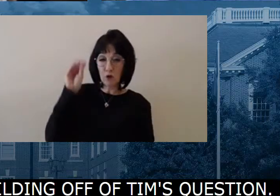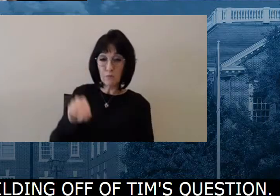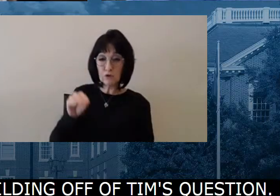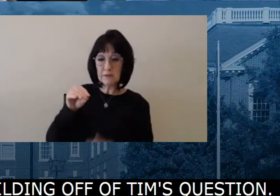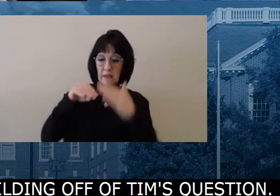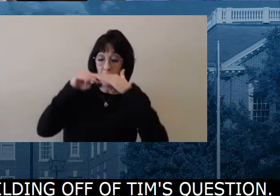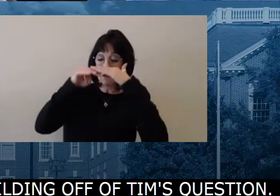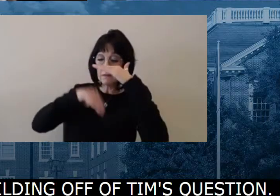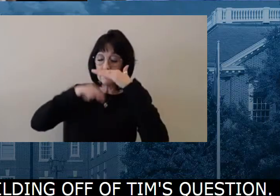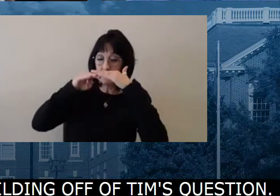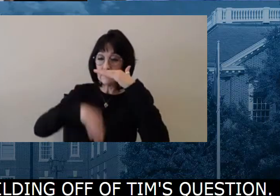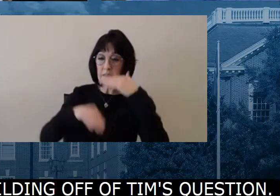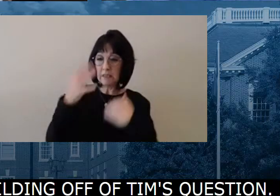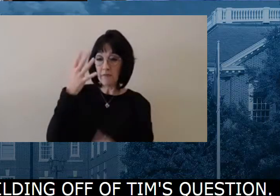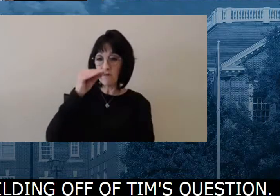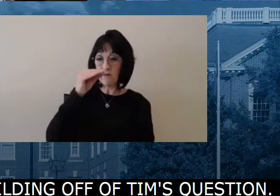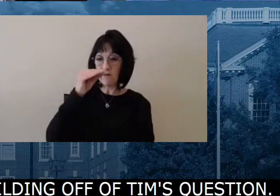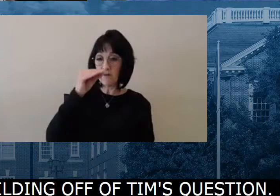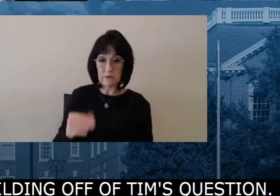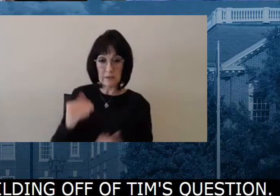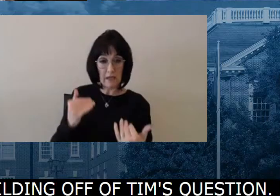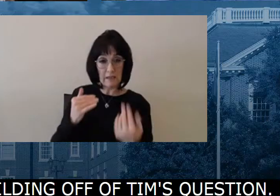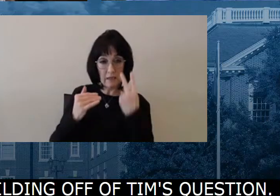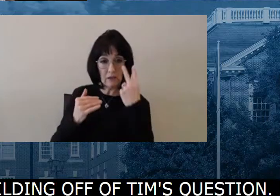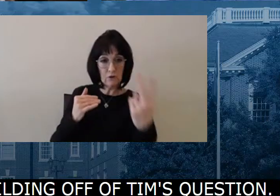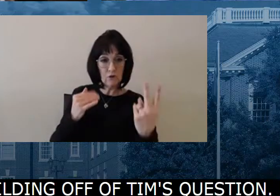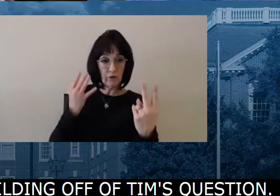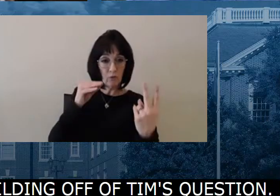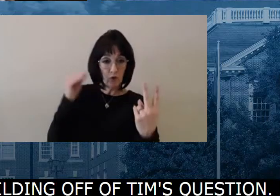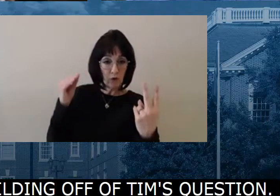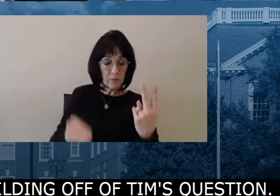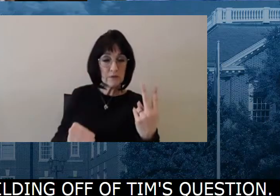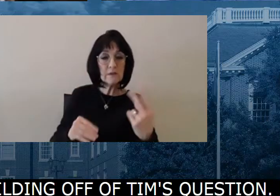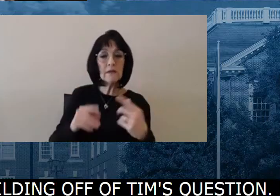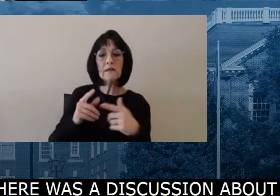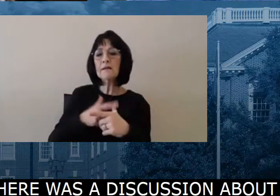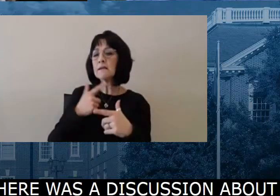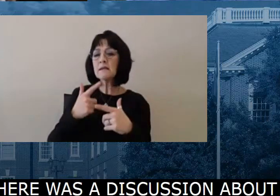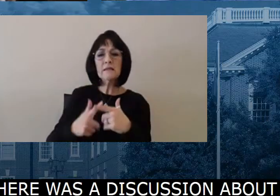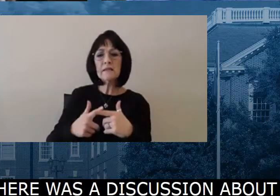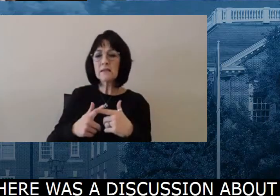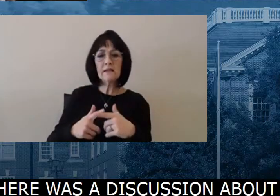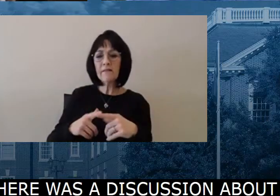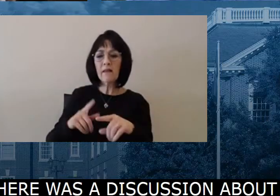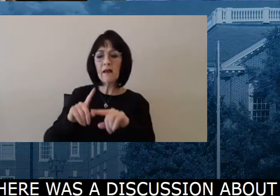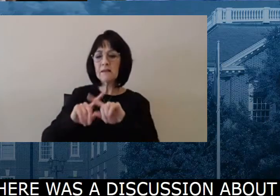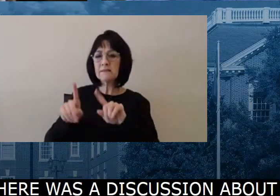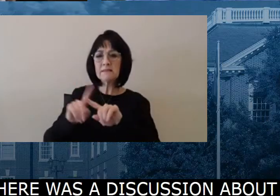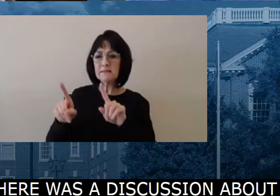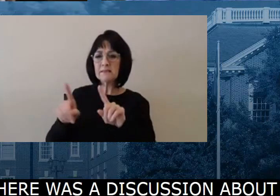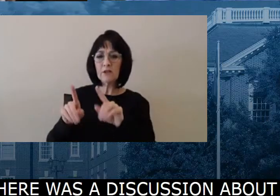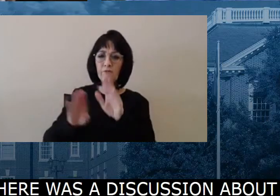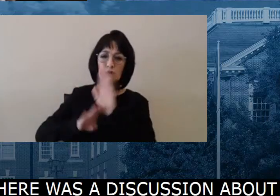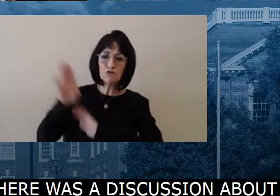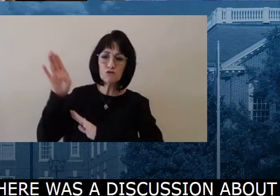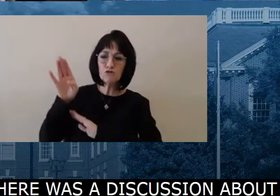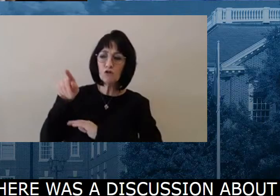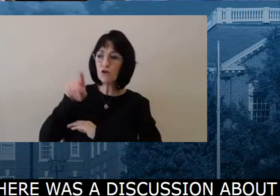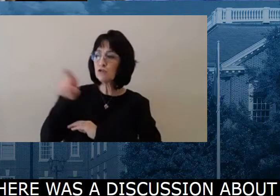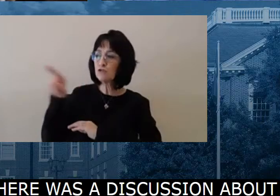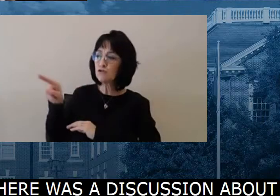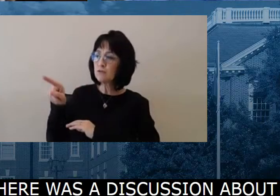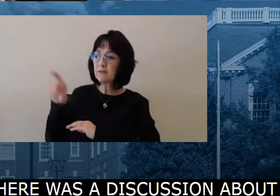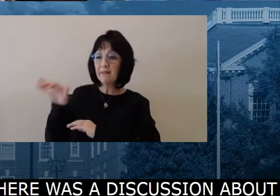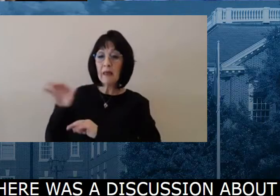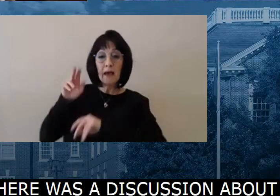also the playbook created by the Pandemic Resurgence Committee about how to handle the resurgence and